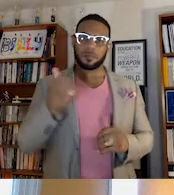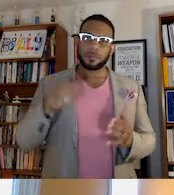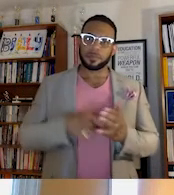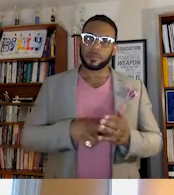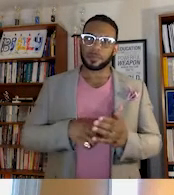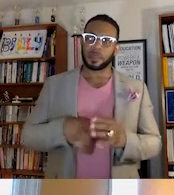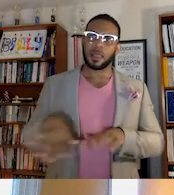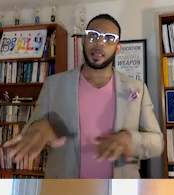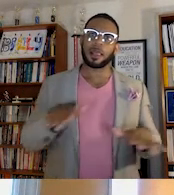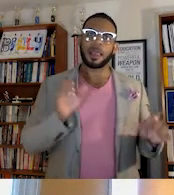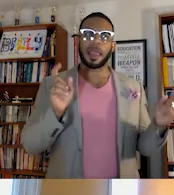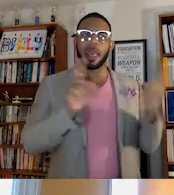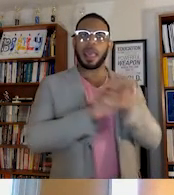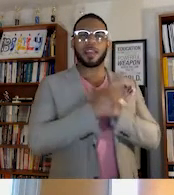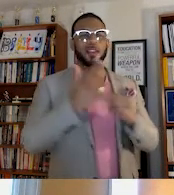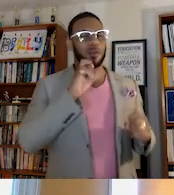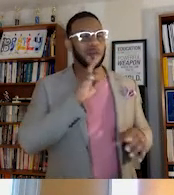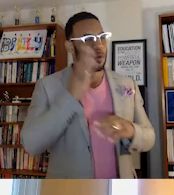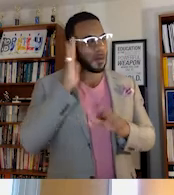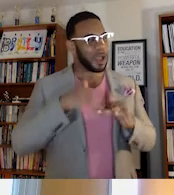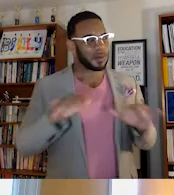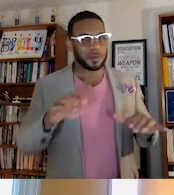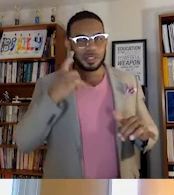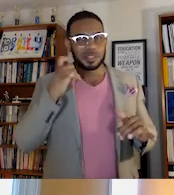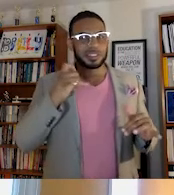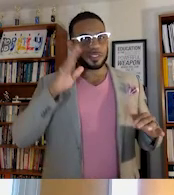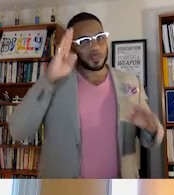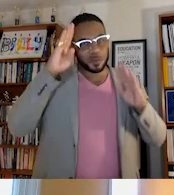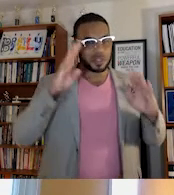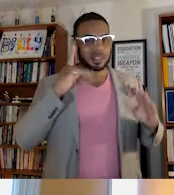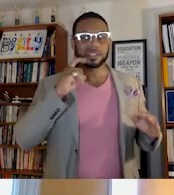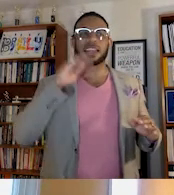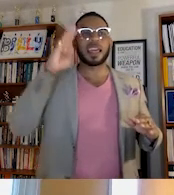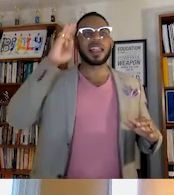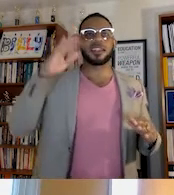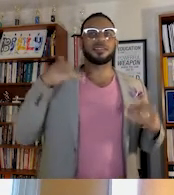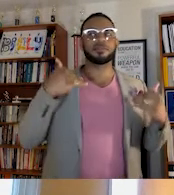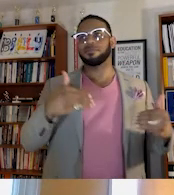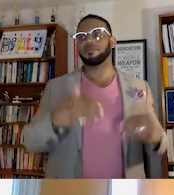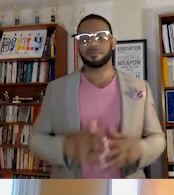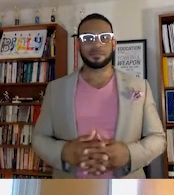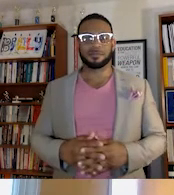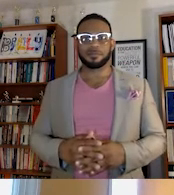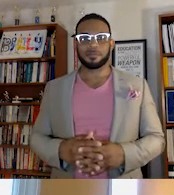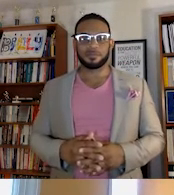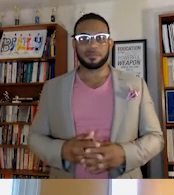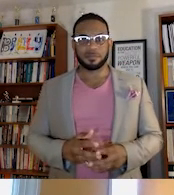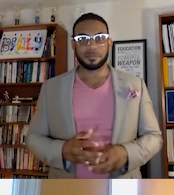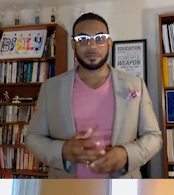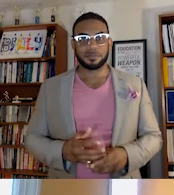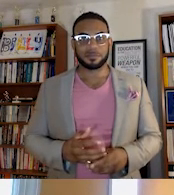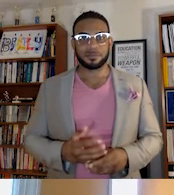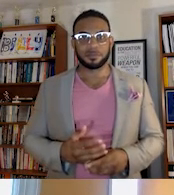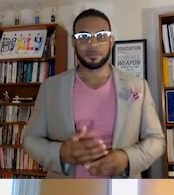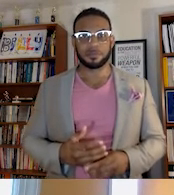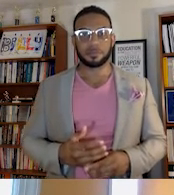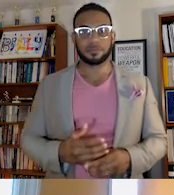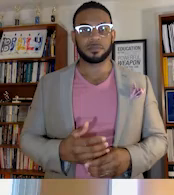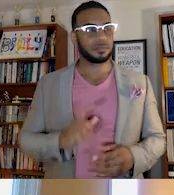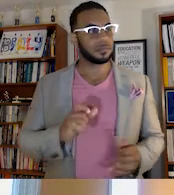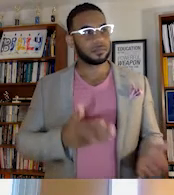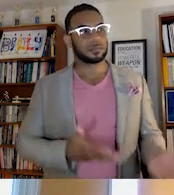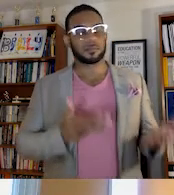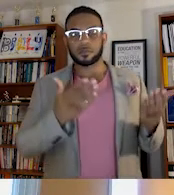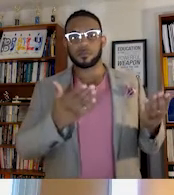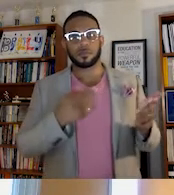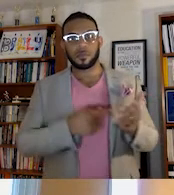asked in passing. You don't want to know how I'm doing. It's just a greeting. Just say hello. Move it on. Yeah. He brought this